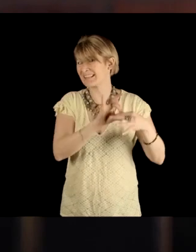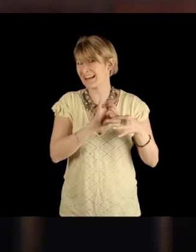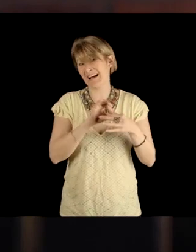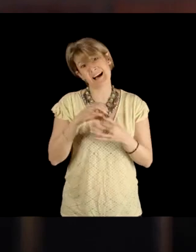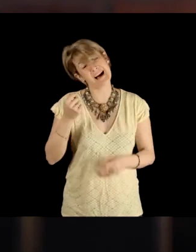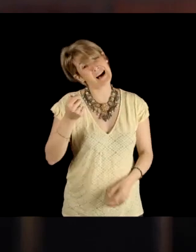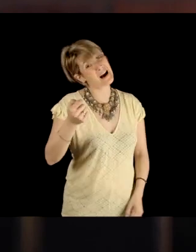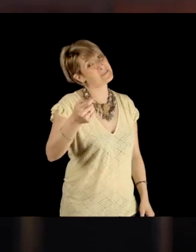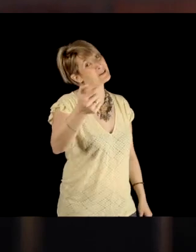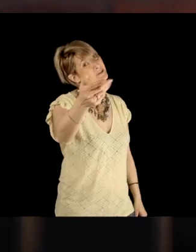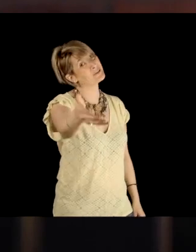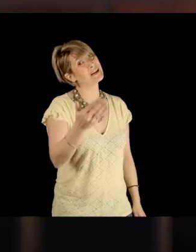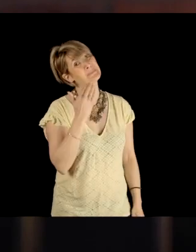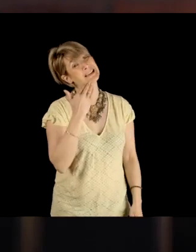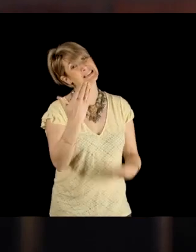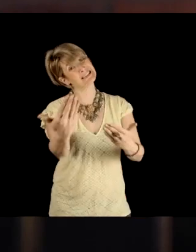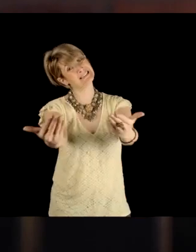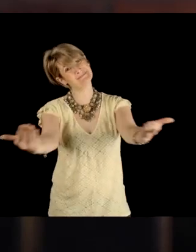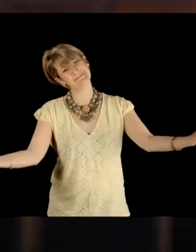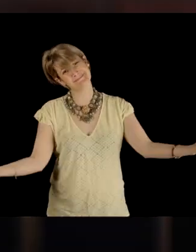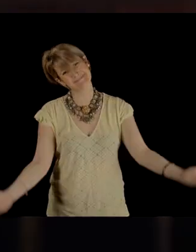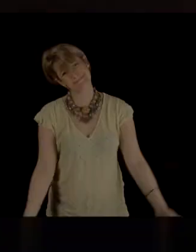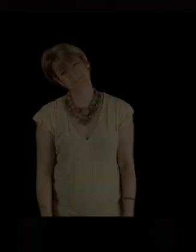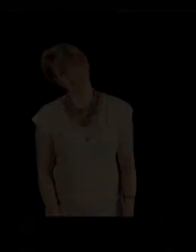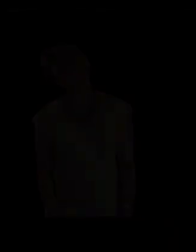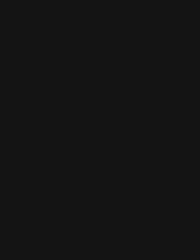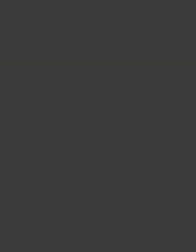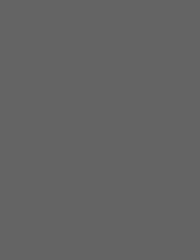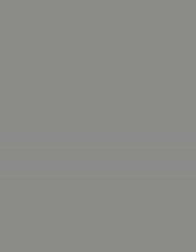See you and Namaste.